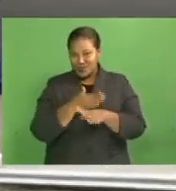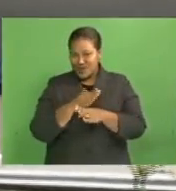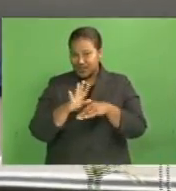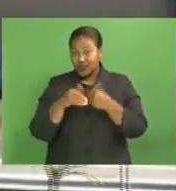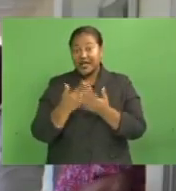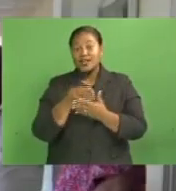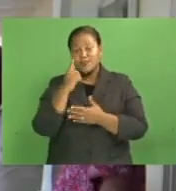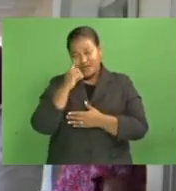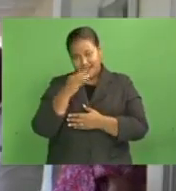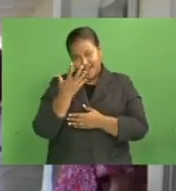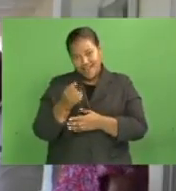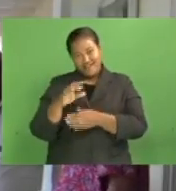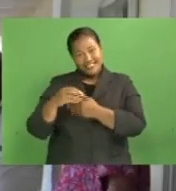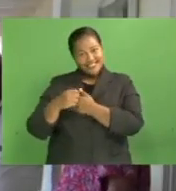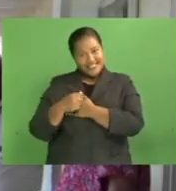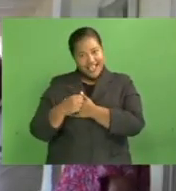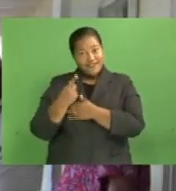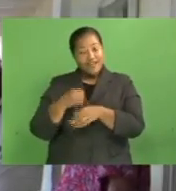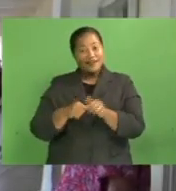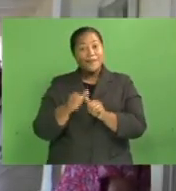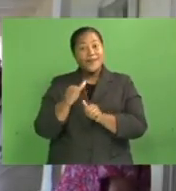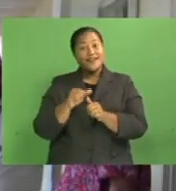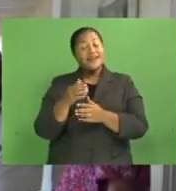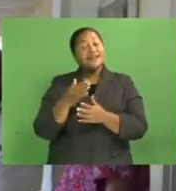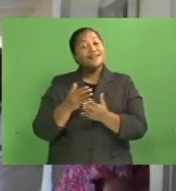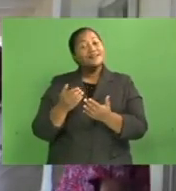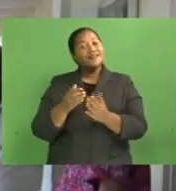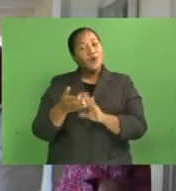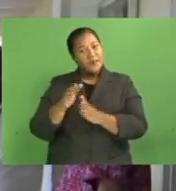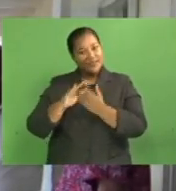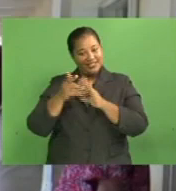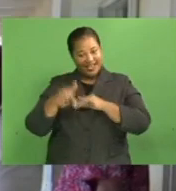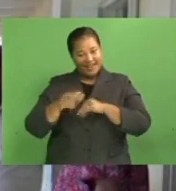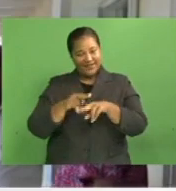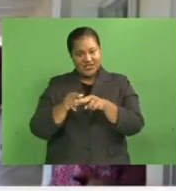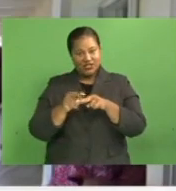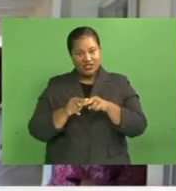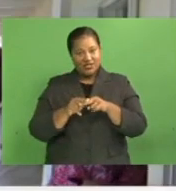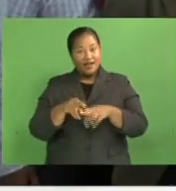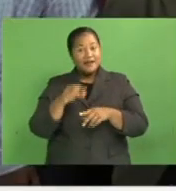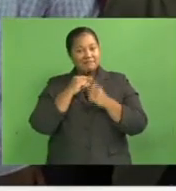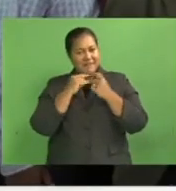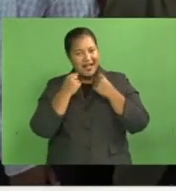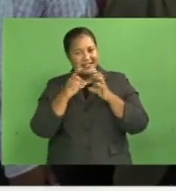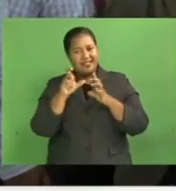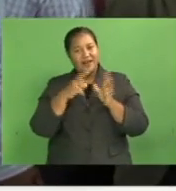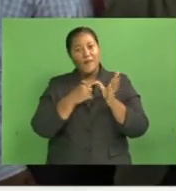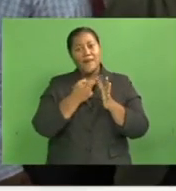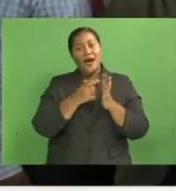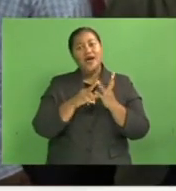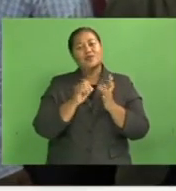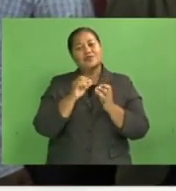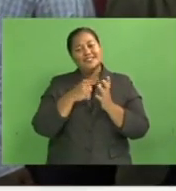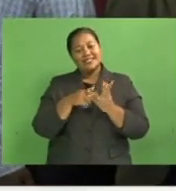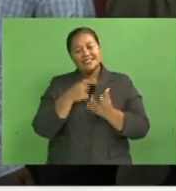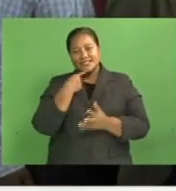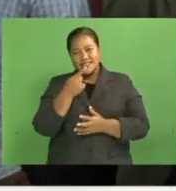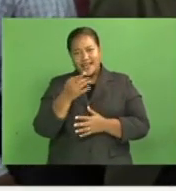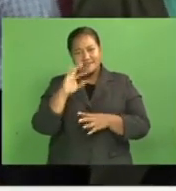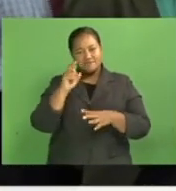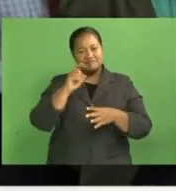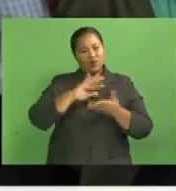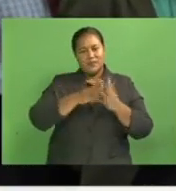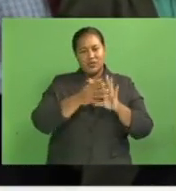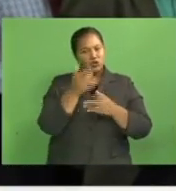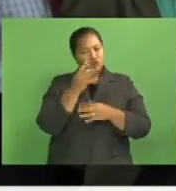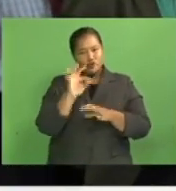a safe and a better community in Fiji. Pastor Talemo Dhakombau says the community should never disregard the